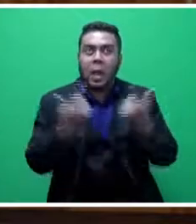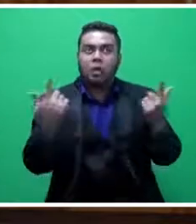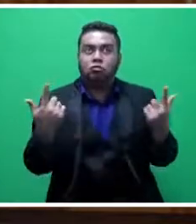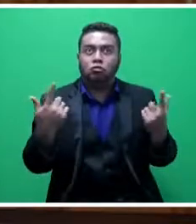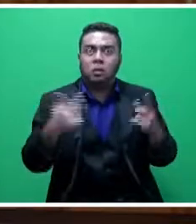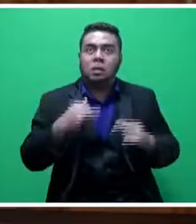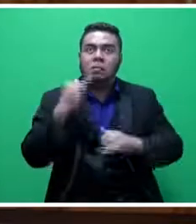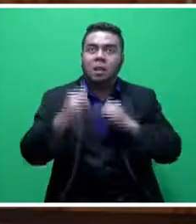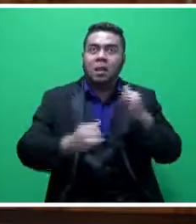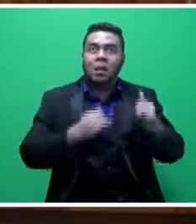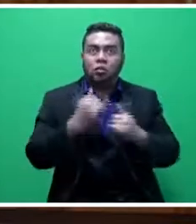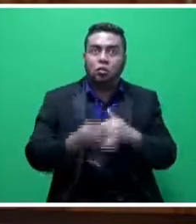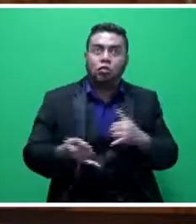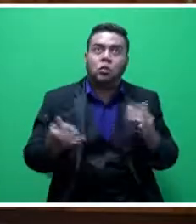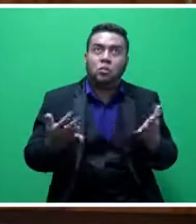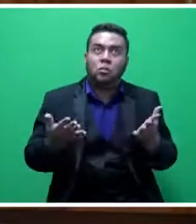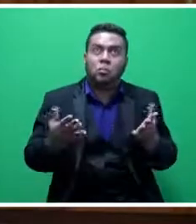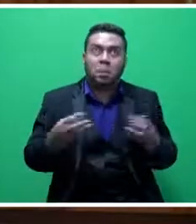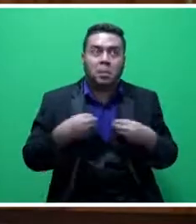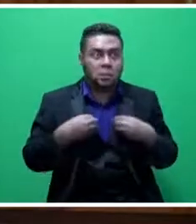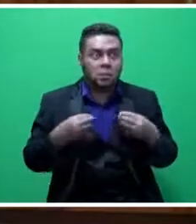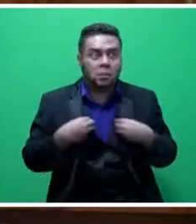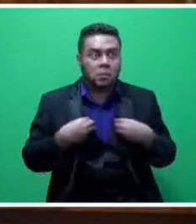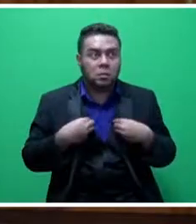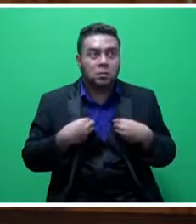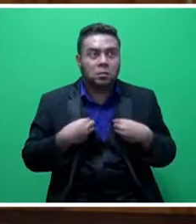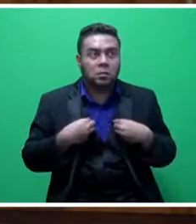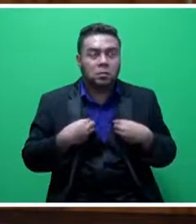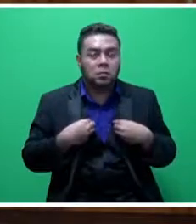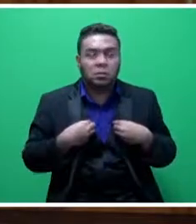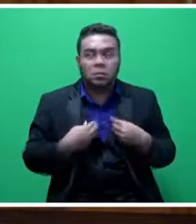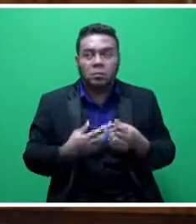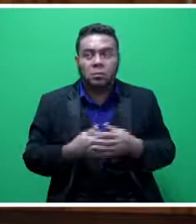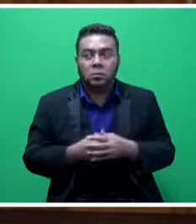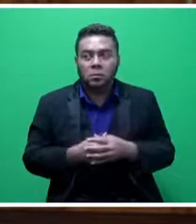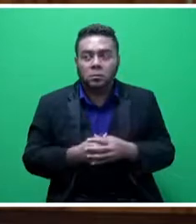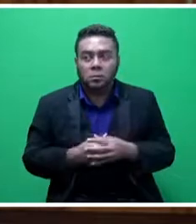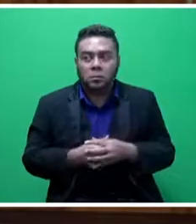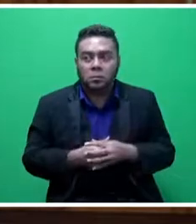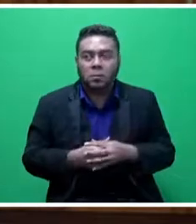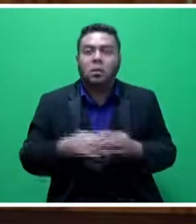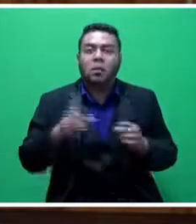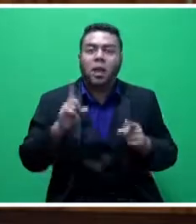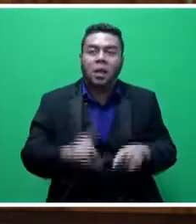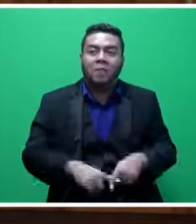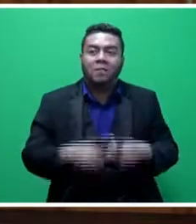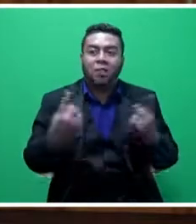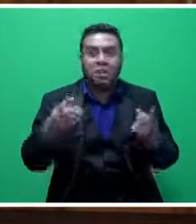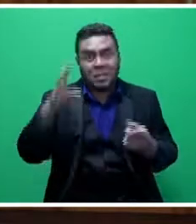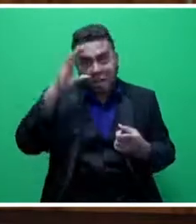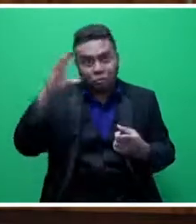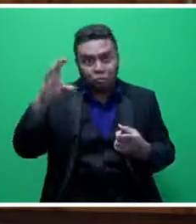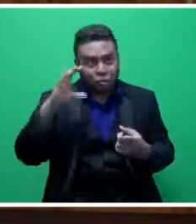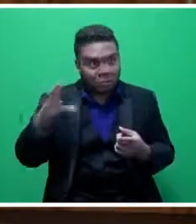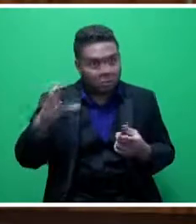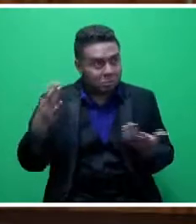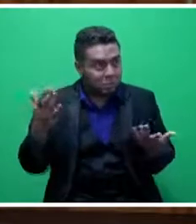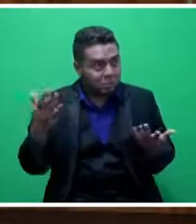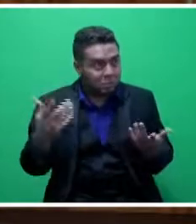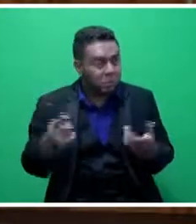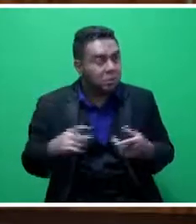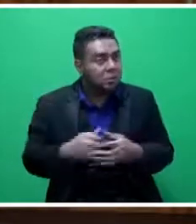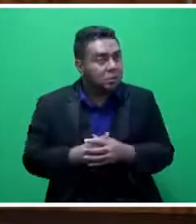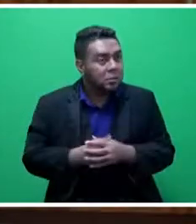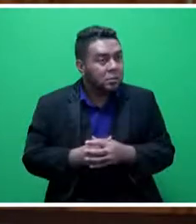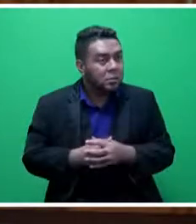multinational corporations that perhaps are registered in different countries and don't necessarily pay tax. The case in